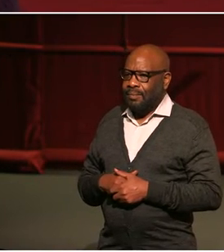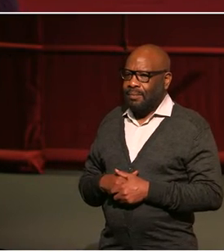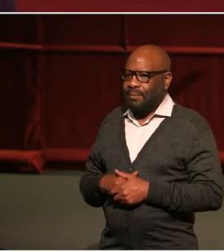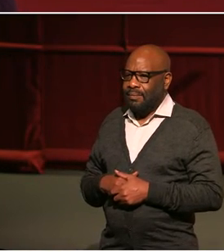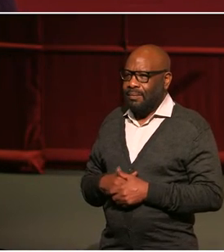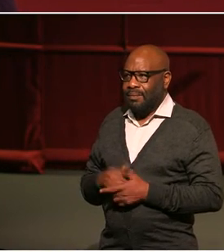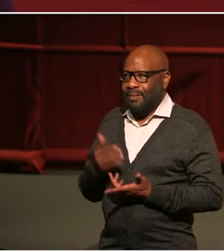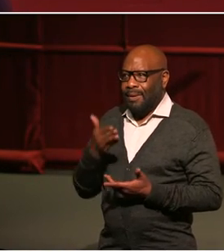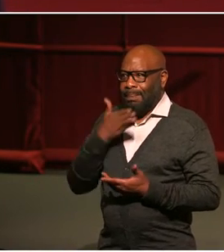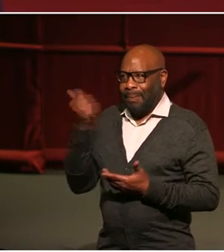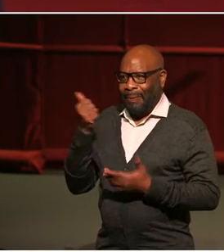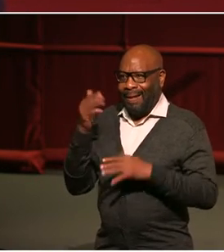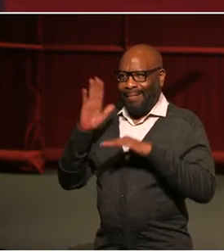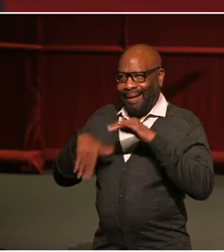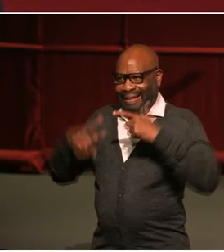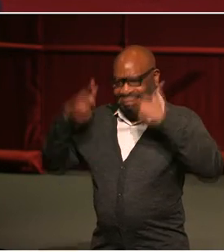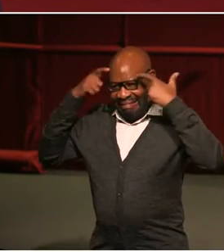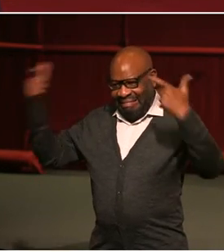Mike Ballinger.